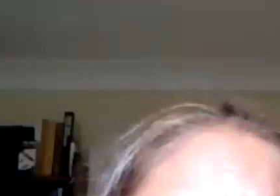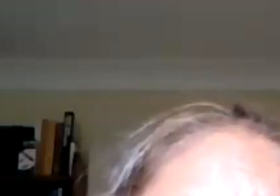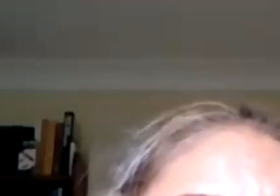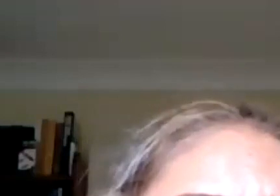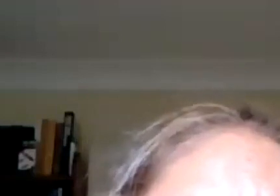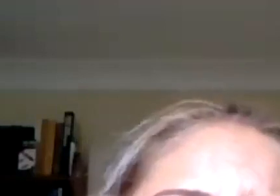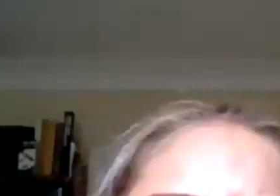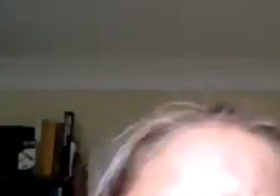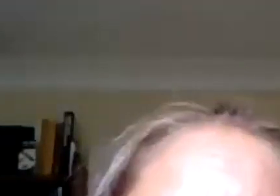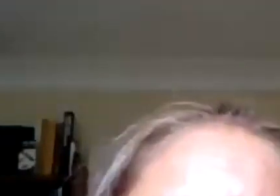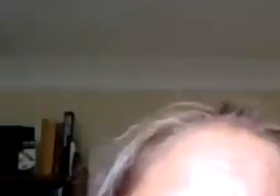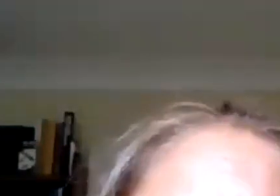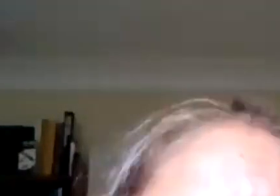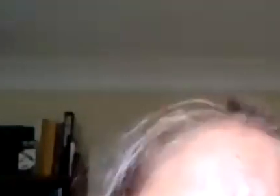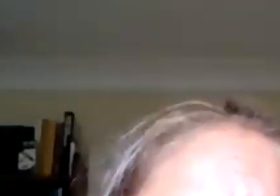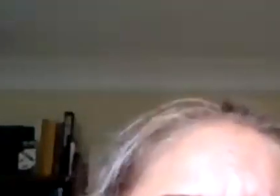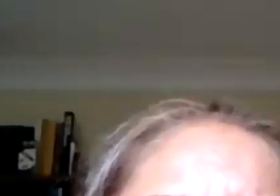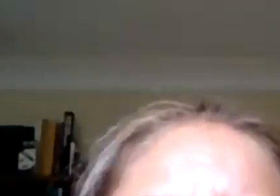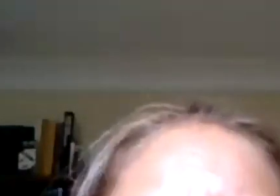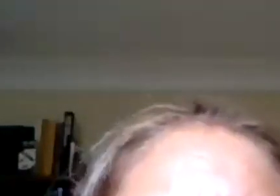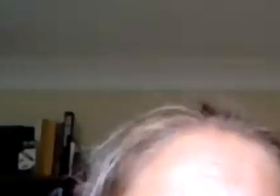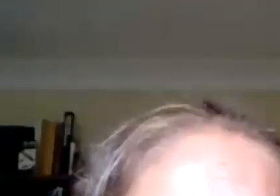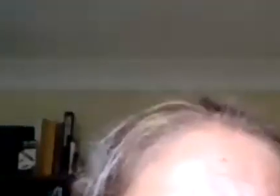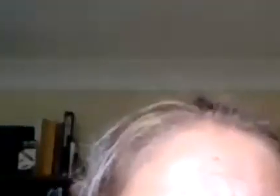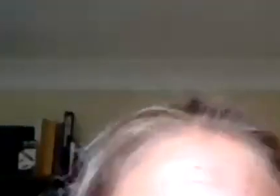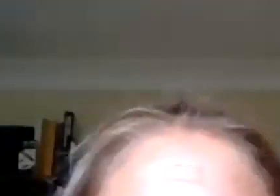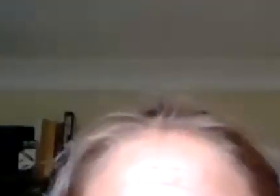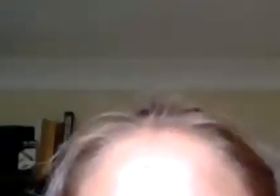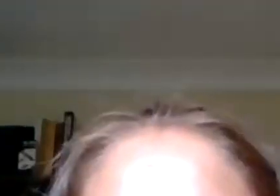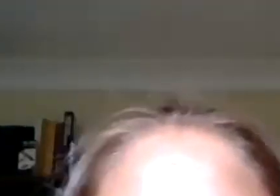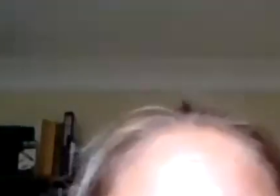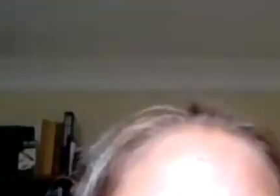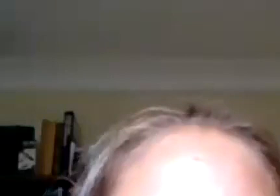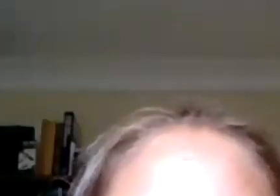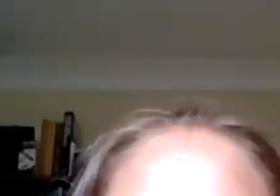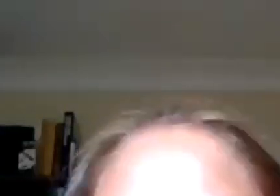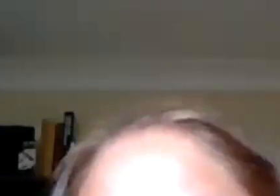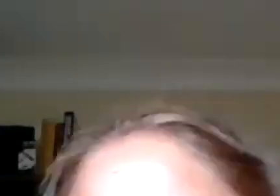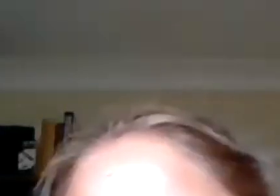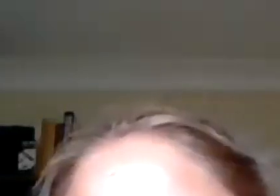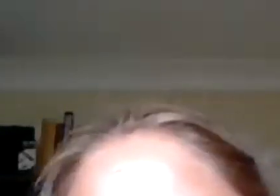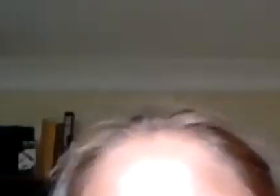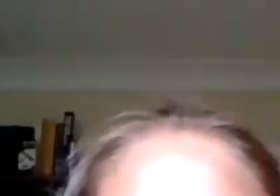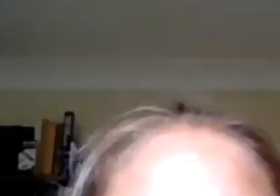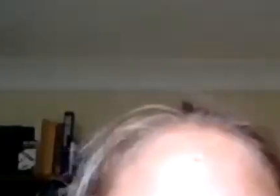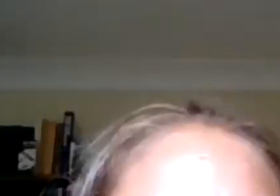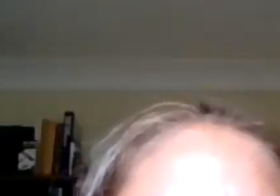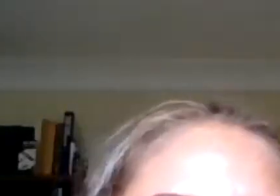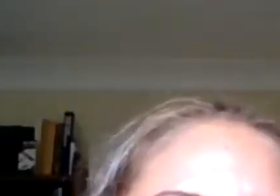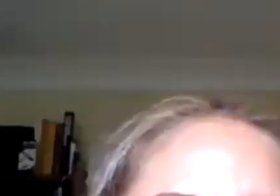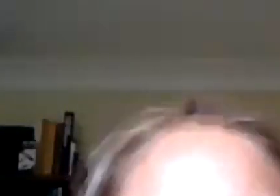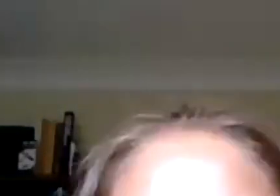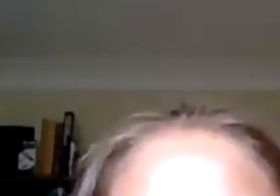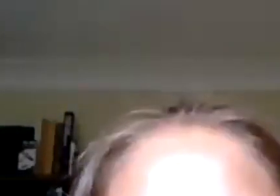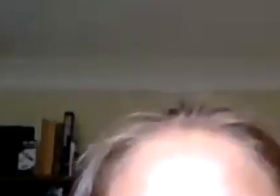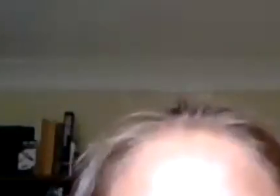about SEN without honouring the families I work with, the resilience and good grace and optimism that they've shown throughout